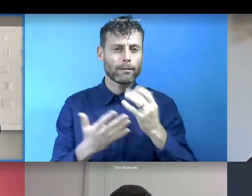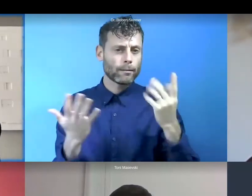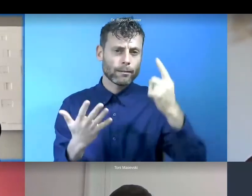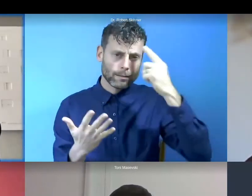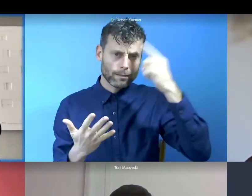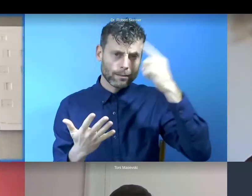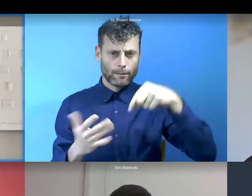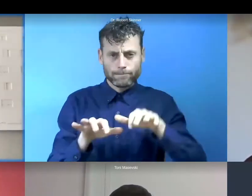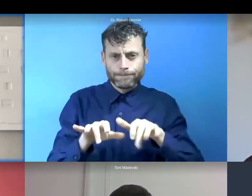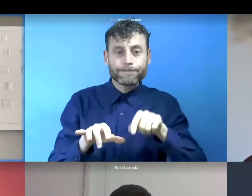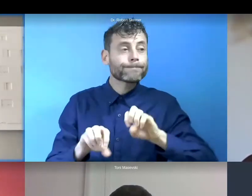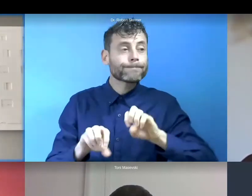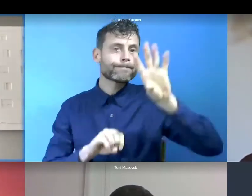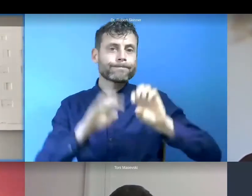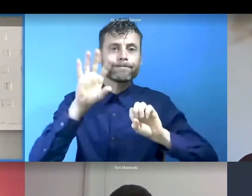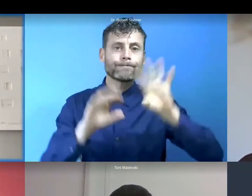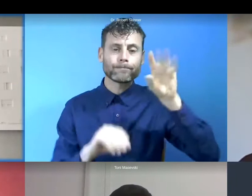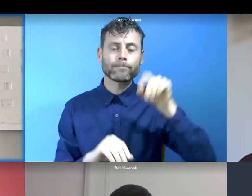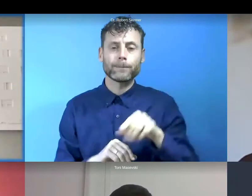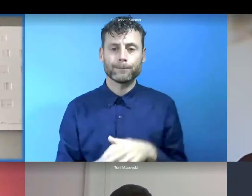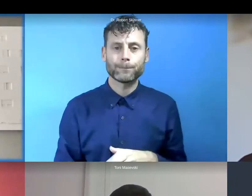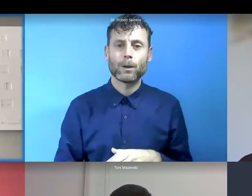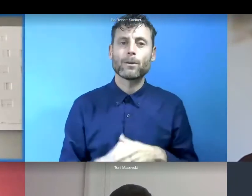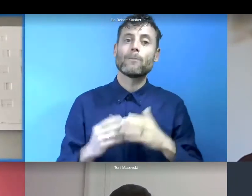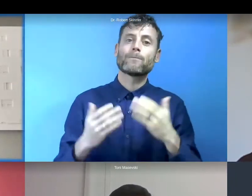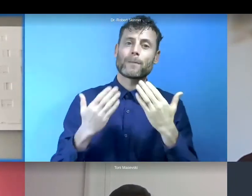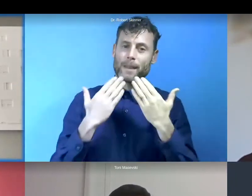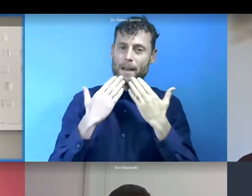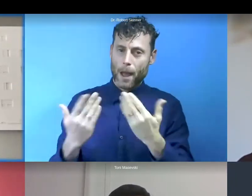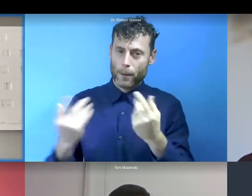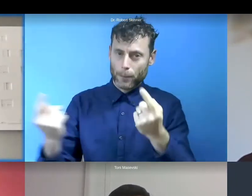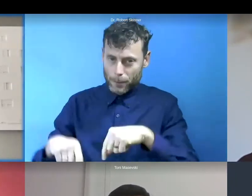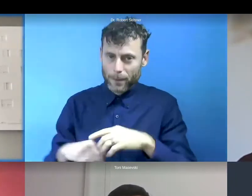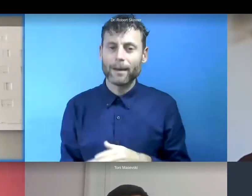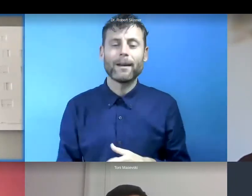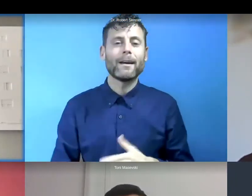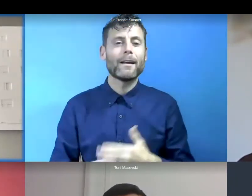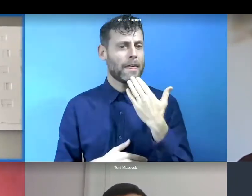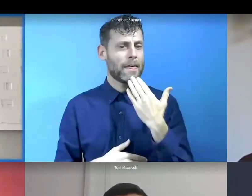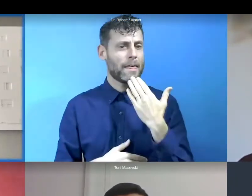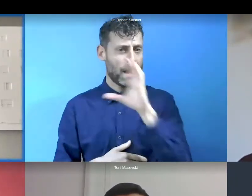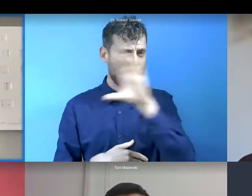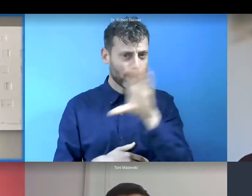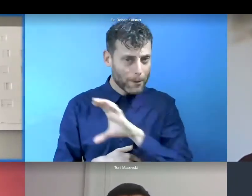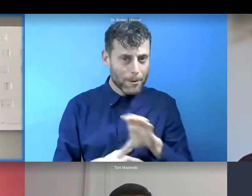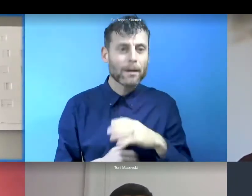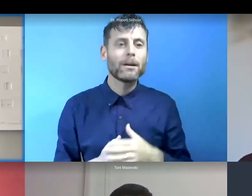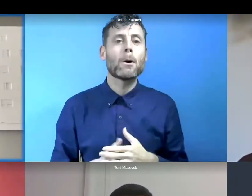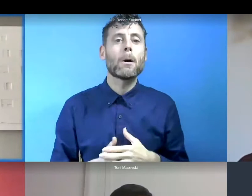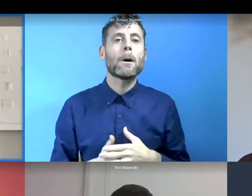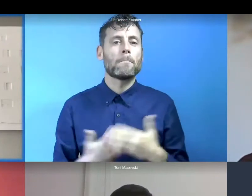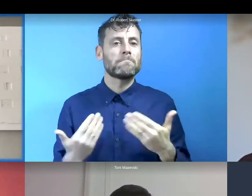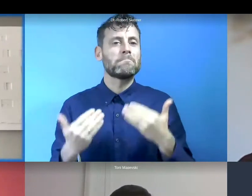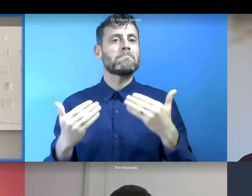And welcome, Toni, too. Thank you all again for being here. And let's start with